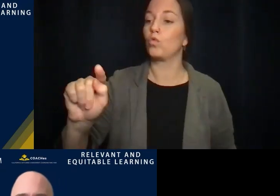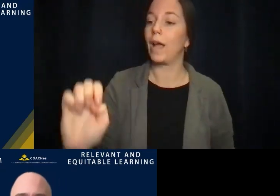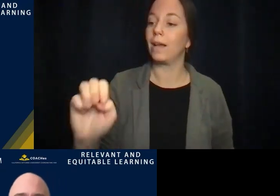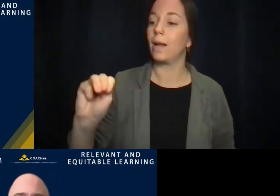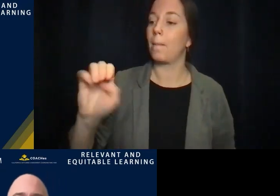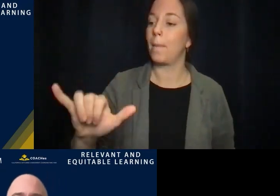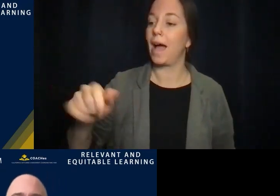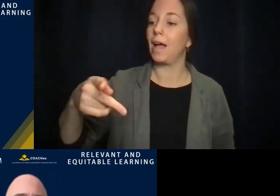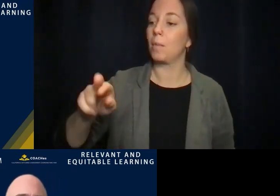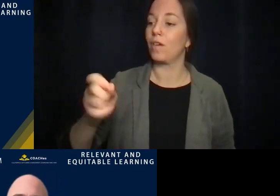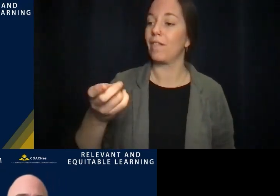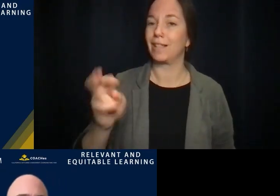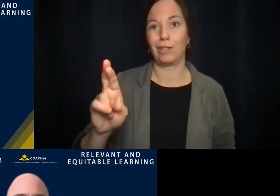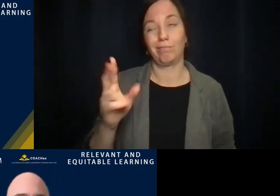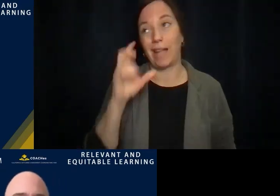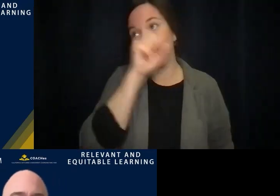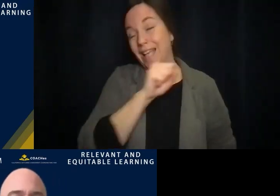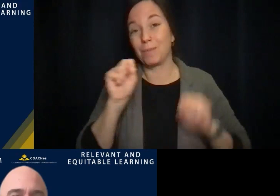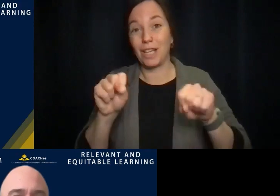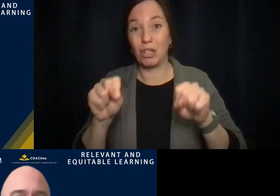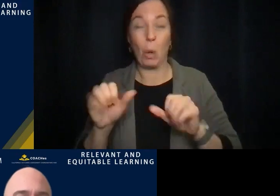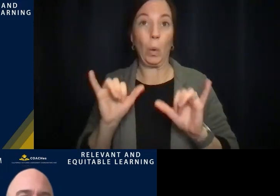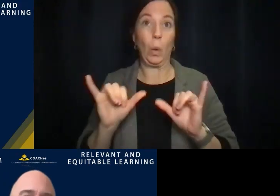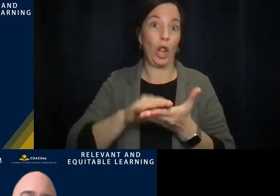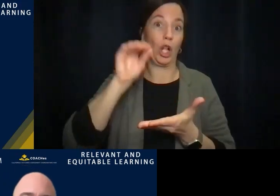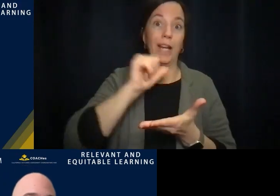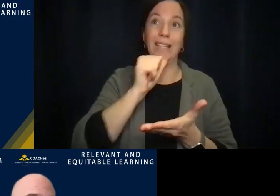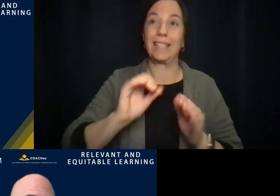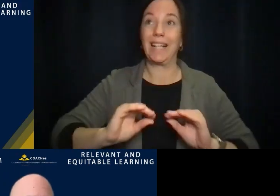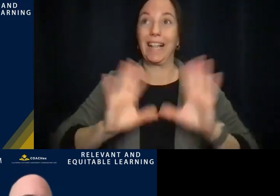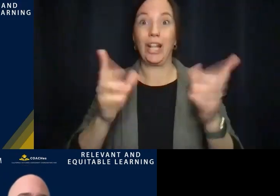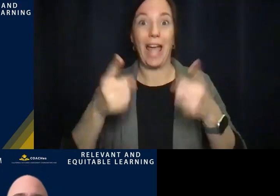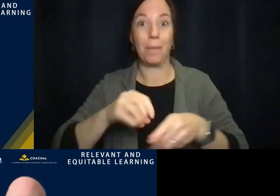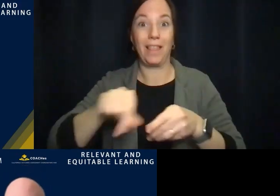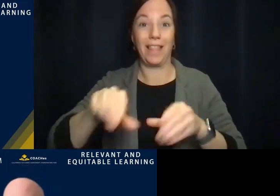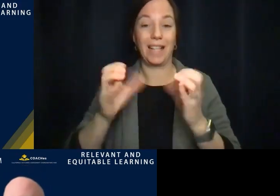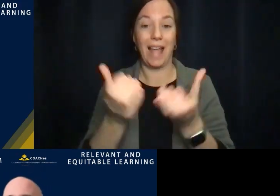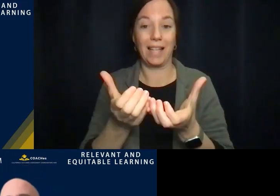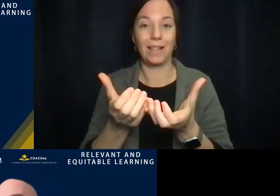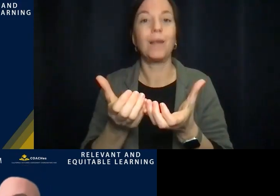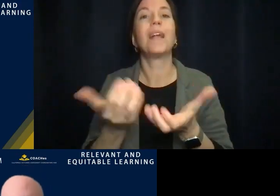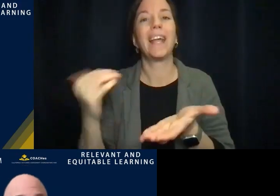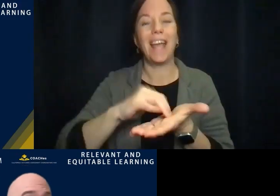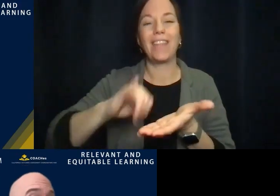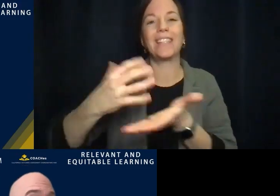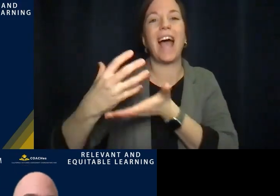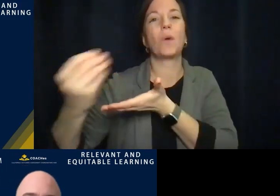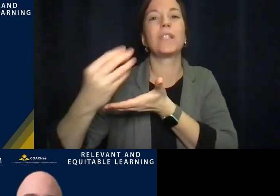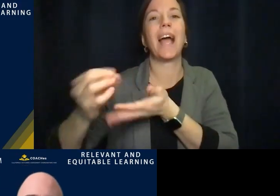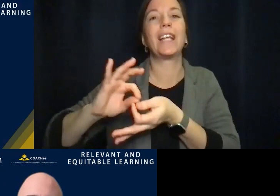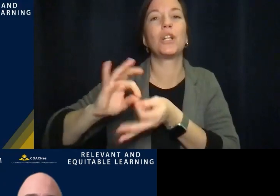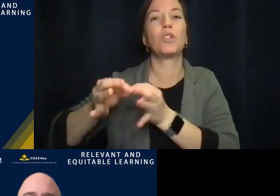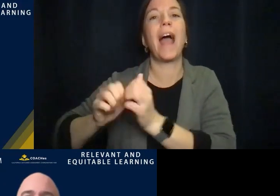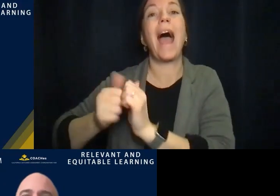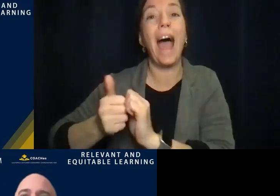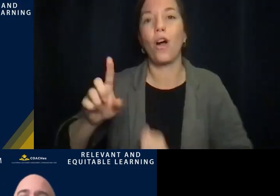could use it through that, like, wow, learning clearly doesn't occur in this class, but... And that's, once again, an outside interpretation based on how is the data